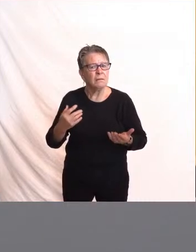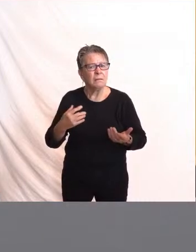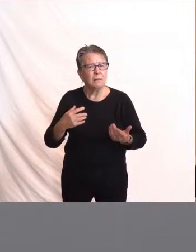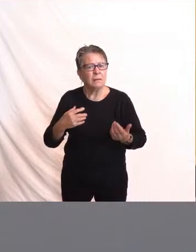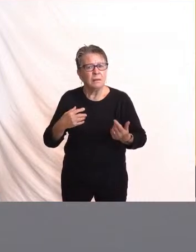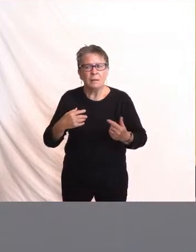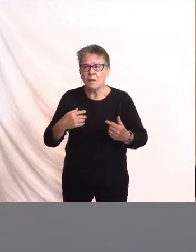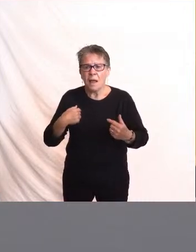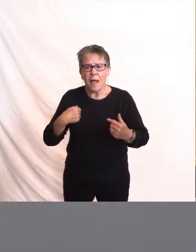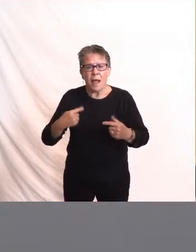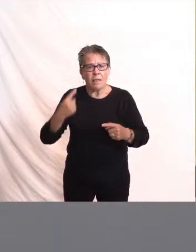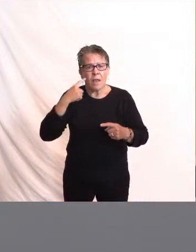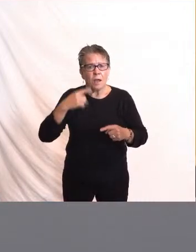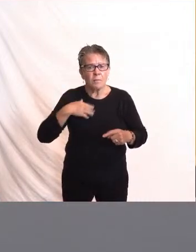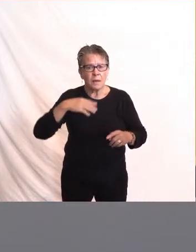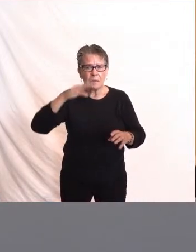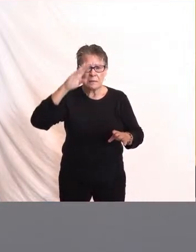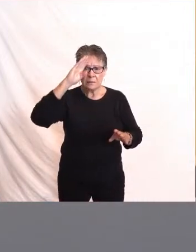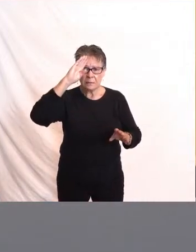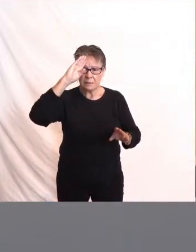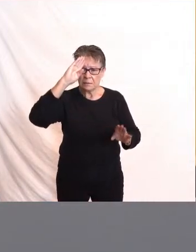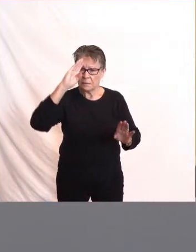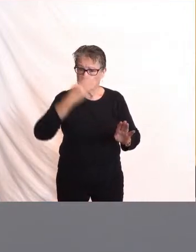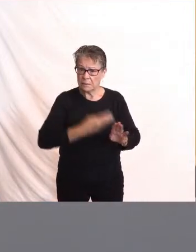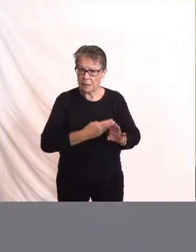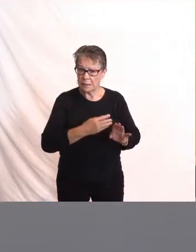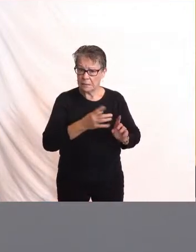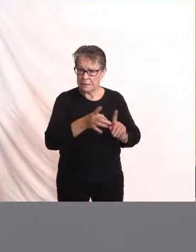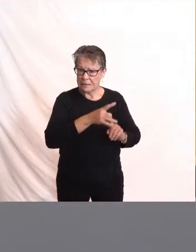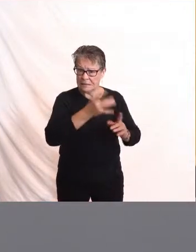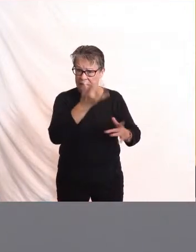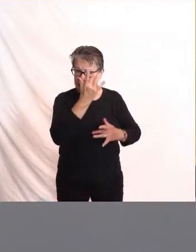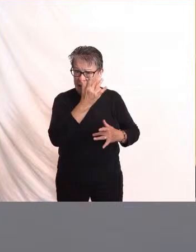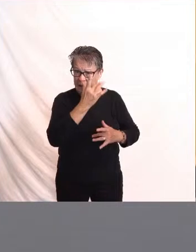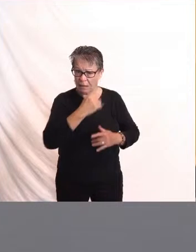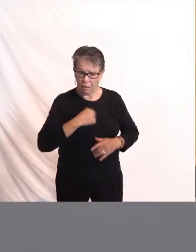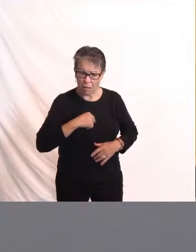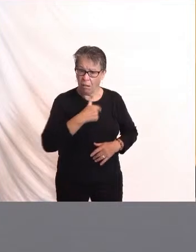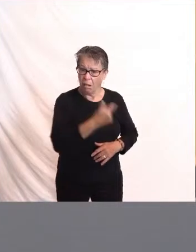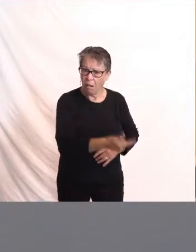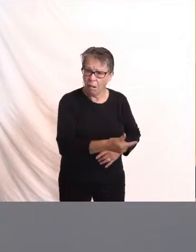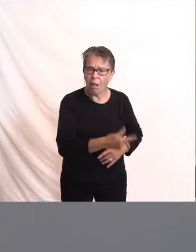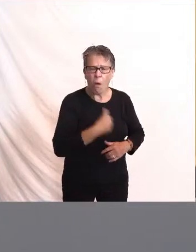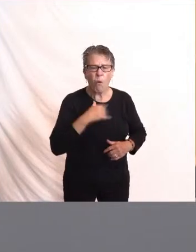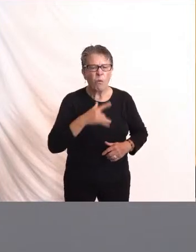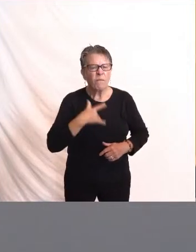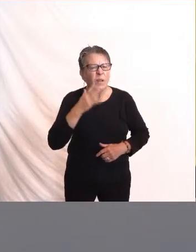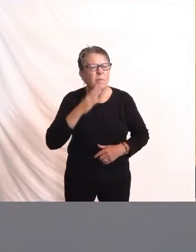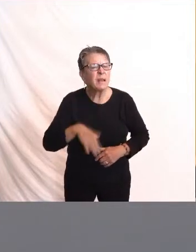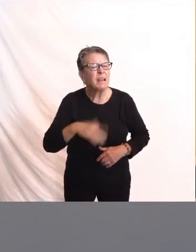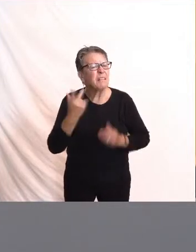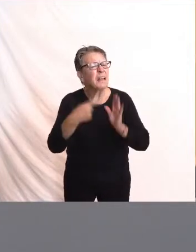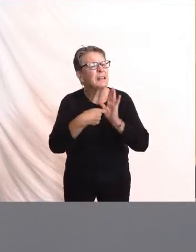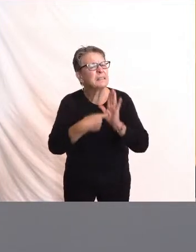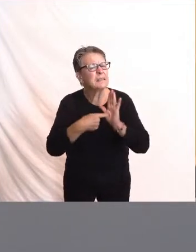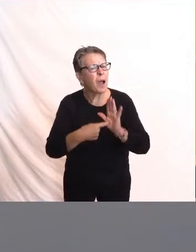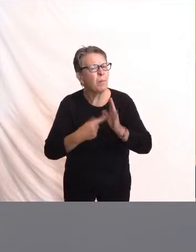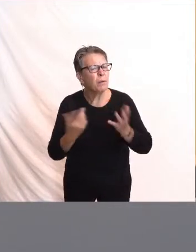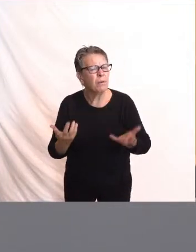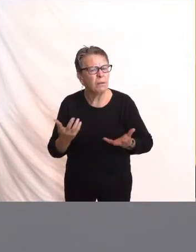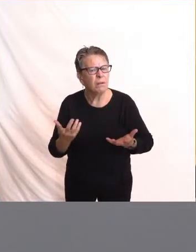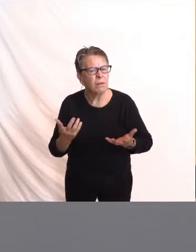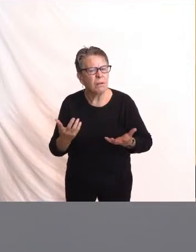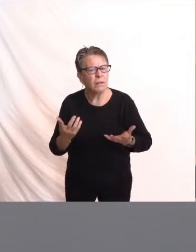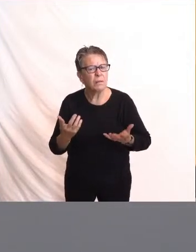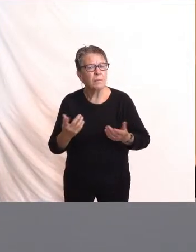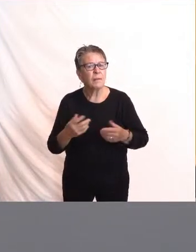infected somebody else and they infected, and 4 people down the line, it ended up coming into contact with somebody who was much more frail and ended up having a